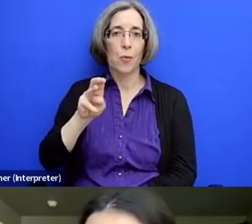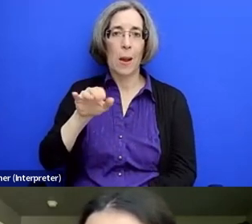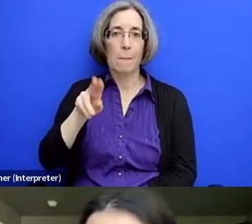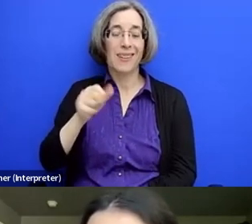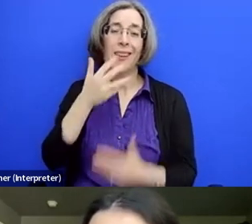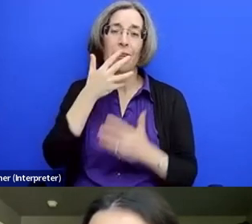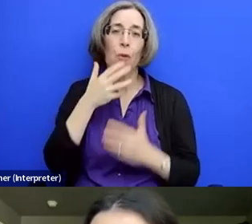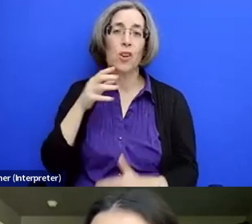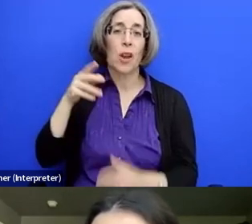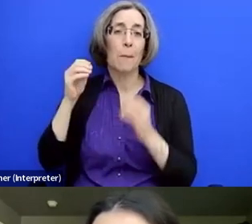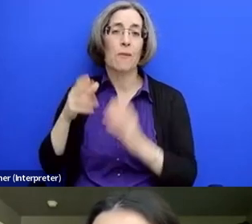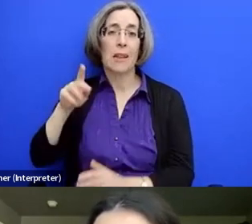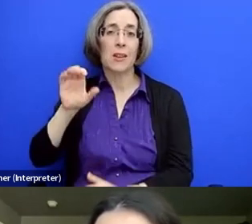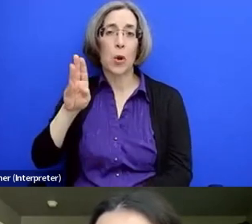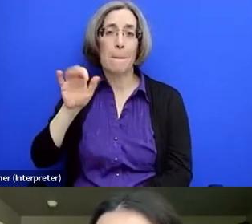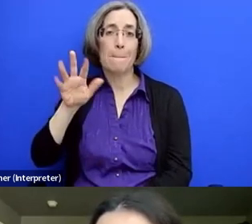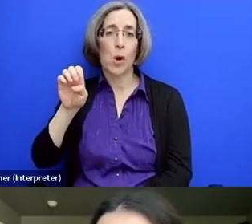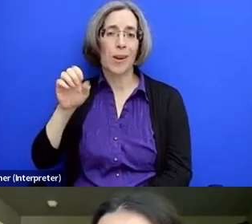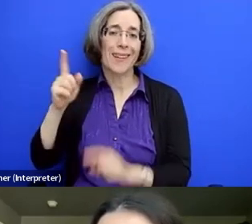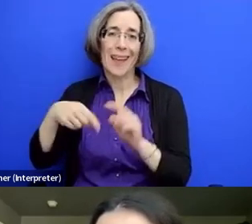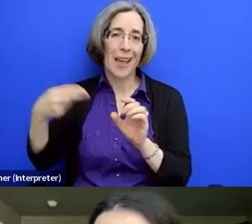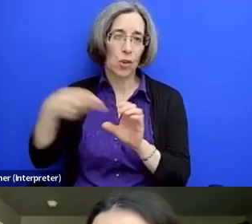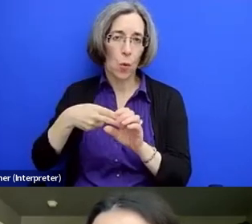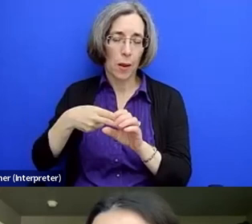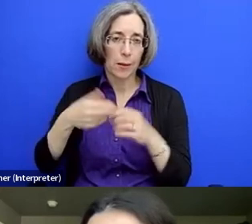but I just want to emphasize again that